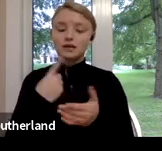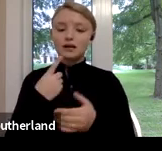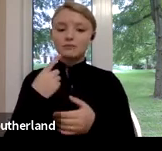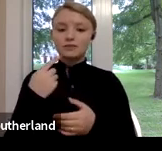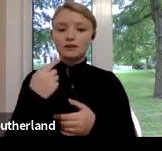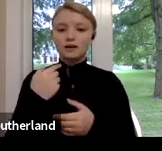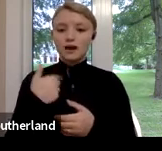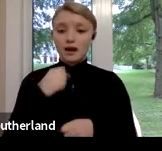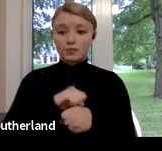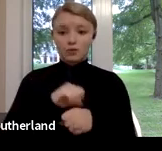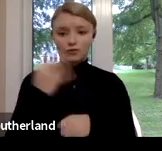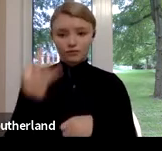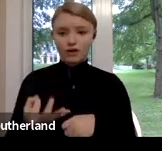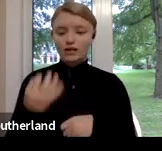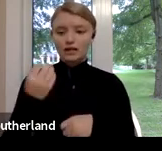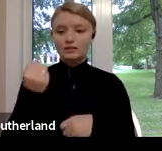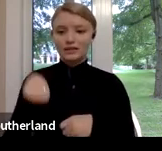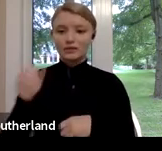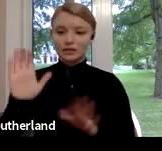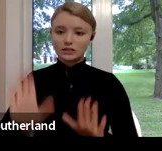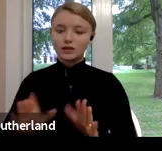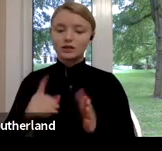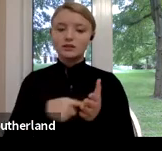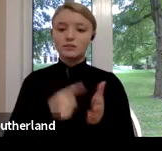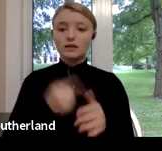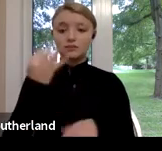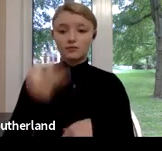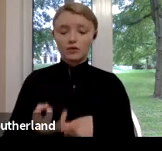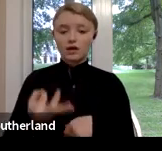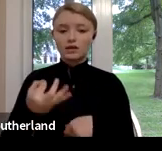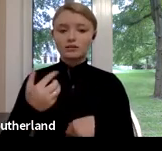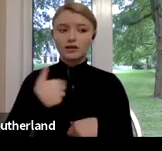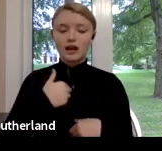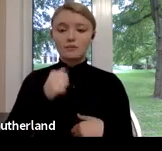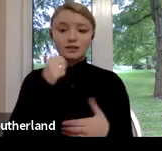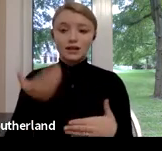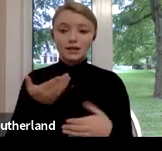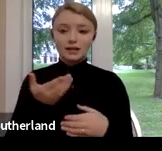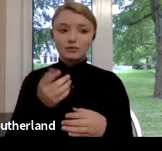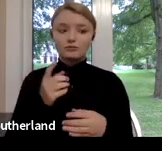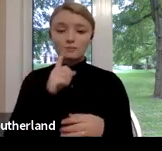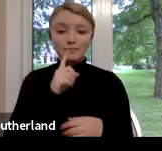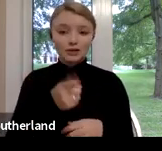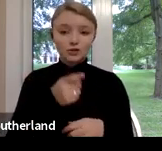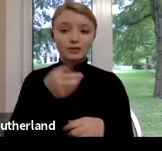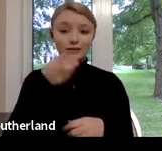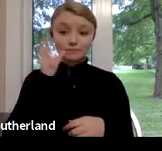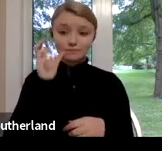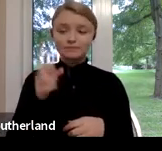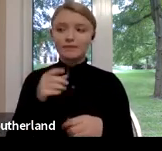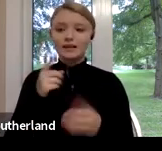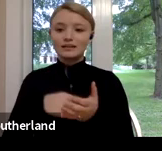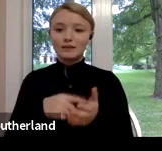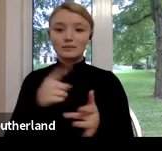Friday, Saturday, Sunday. So sometimes on Fridays, I wasn't here to make sure that they got their Ningxia. And then they would sometimes skip it over the weekend because,